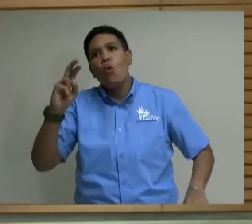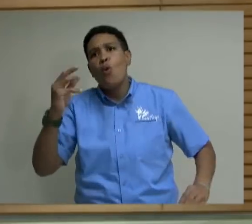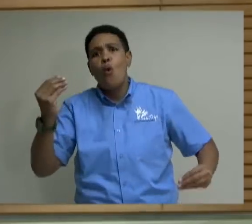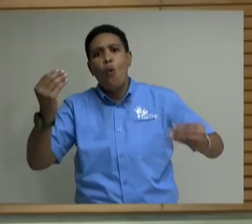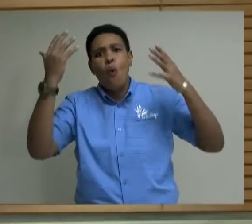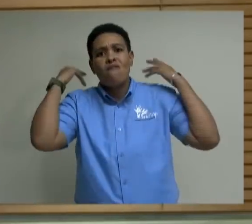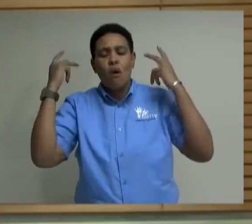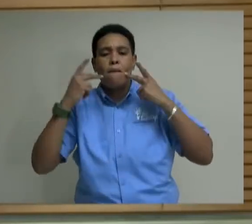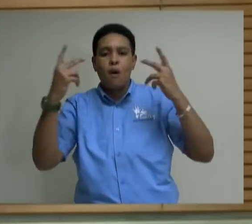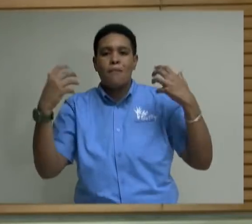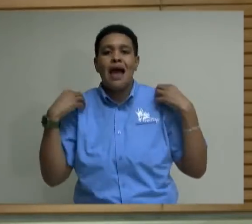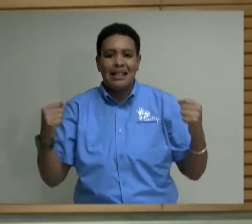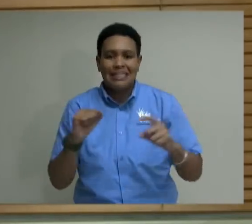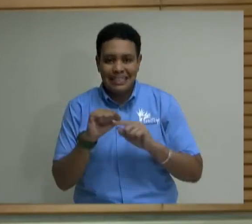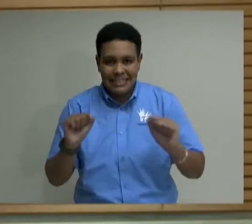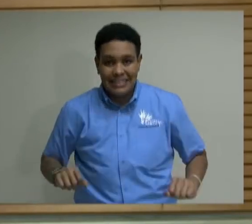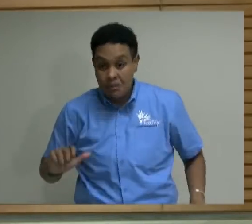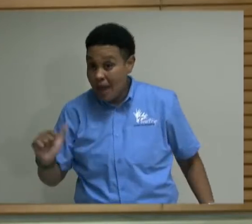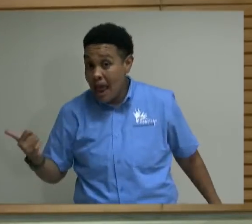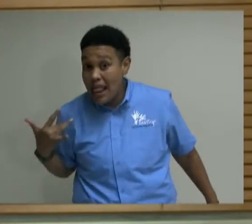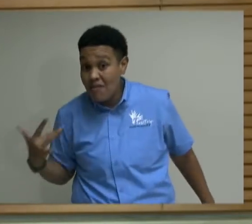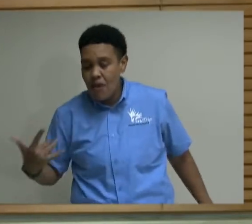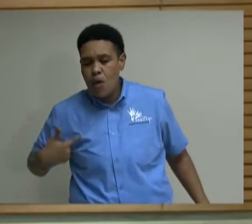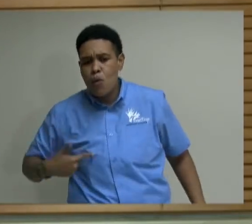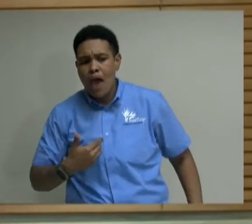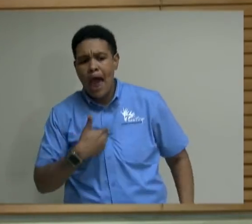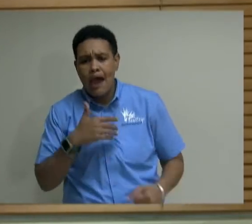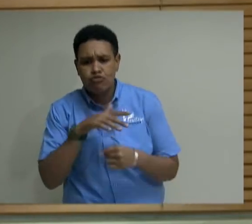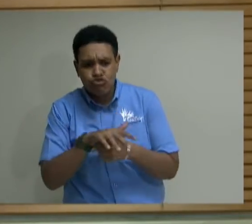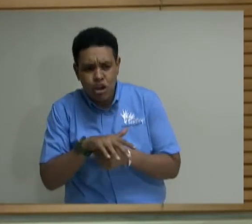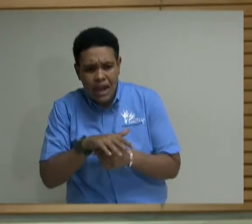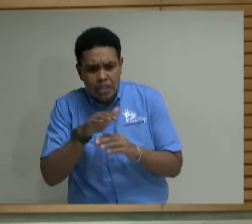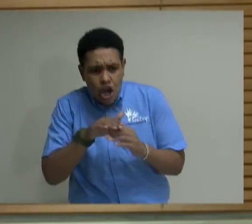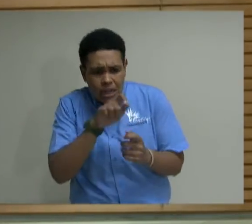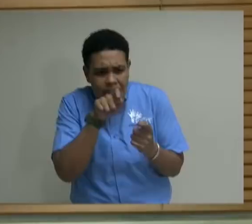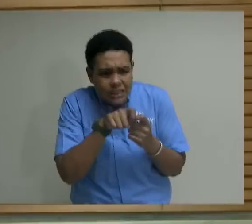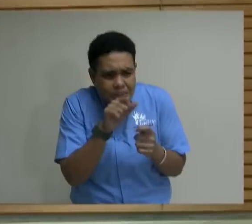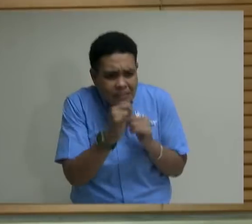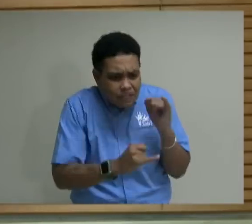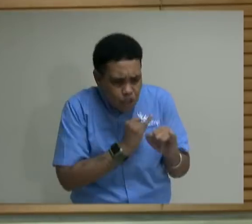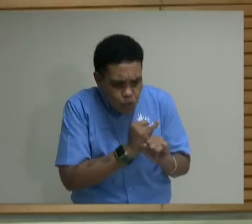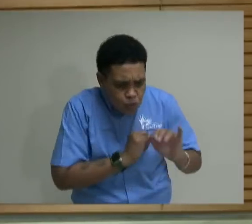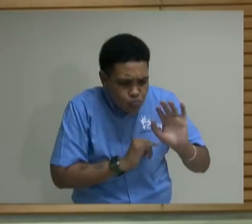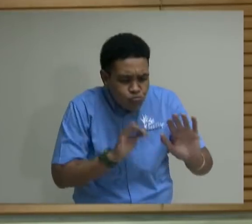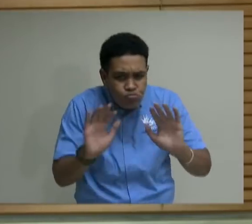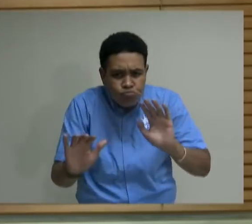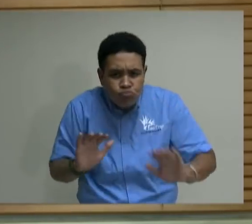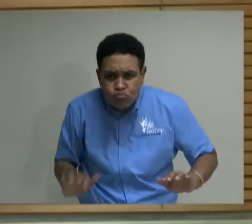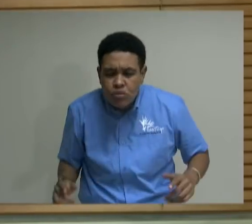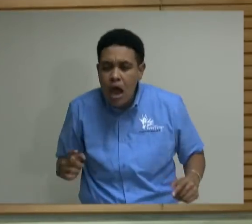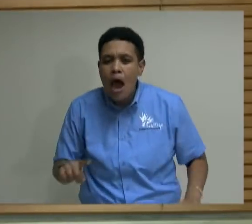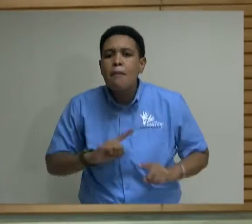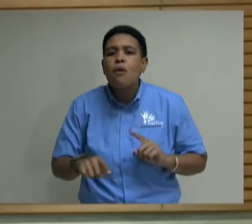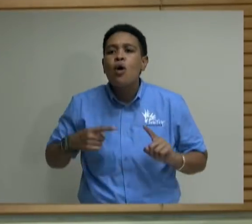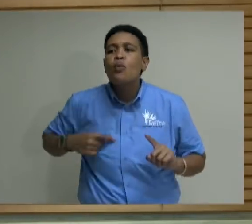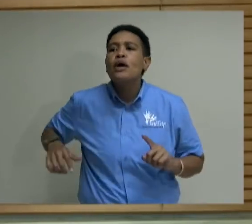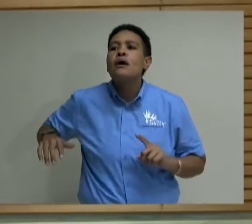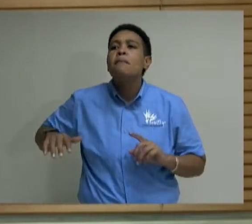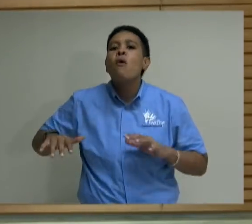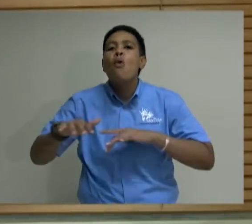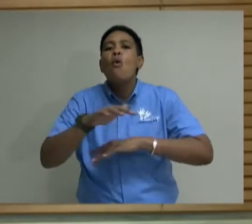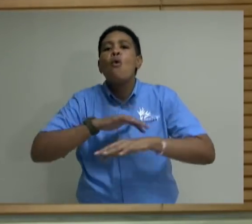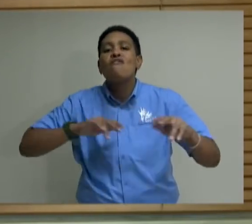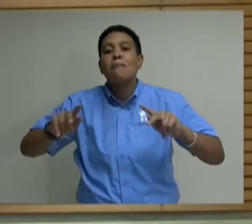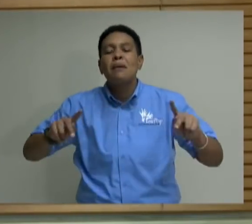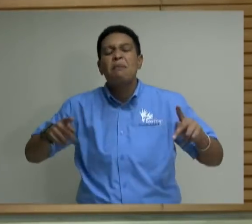public health system. In any event, we would have had stresses on particular institutions, but we move around persons and